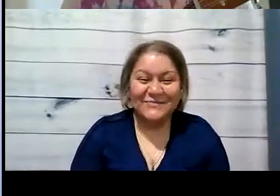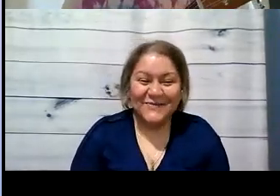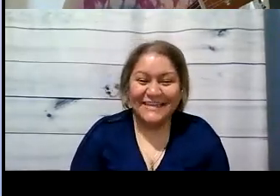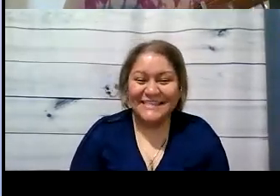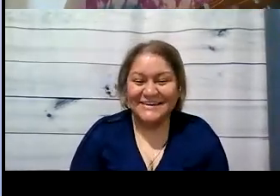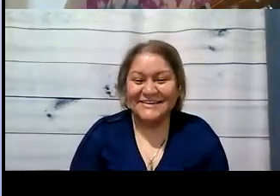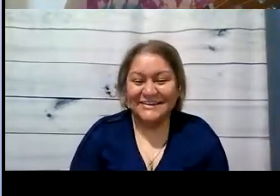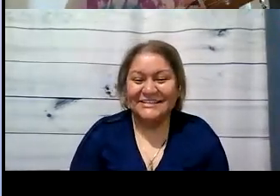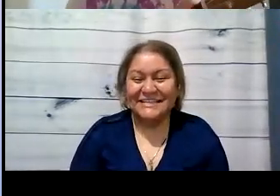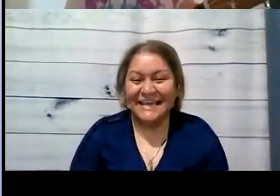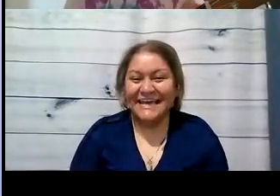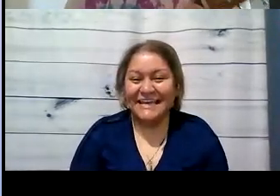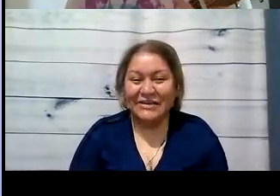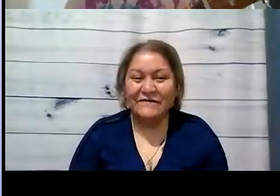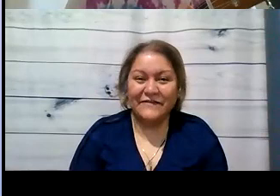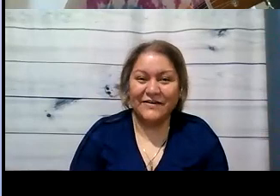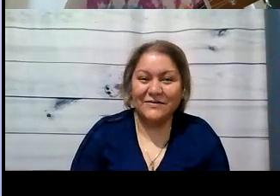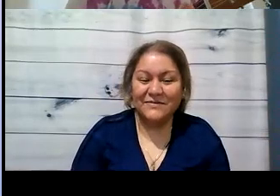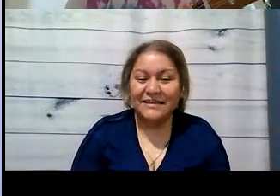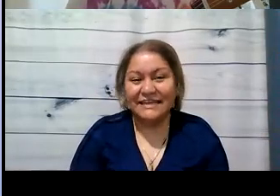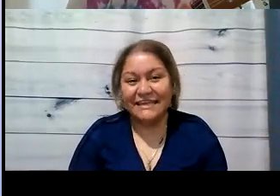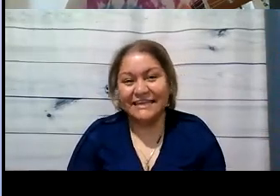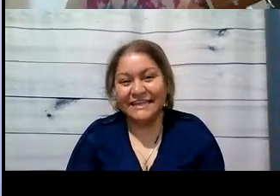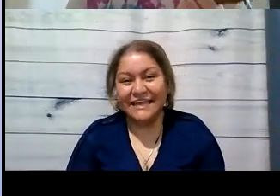Old MacDonald had a farm.